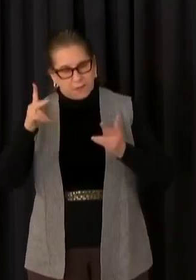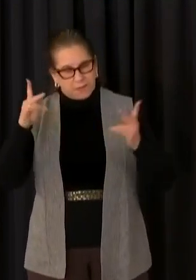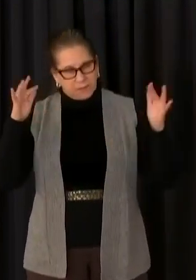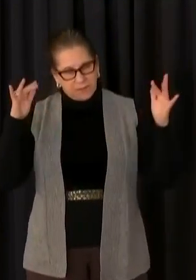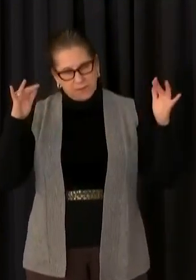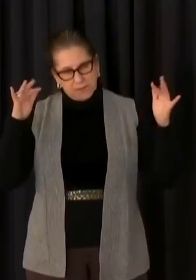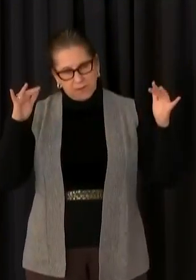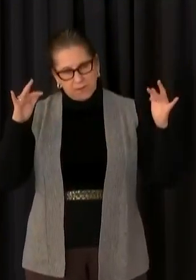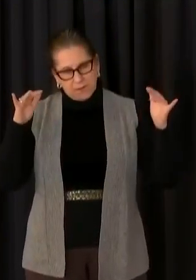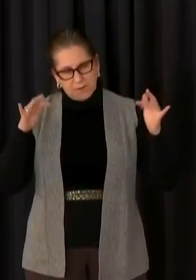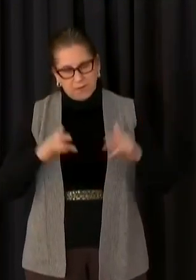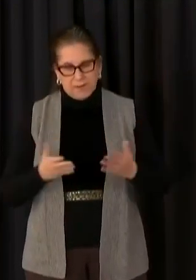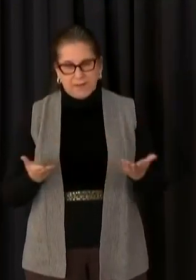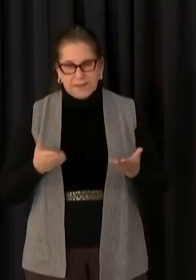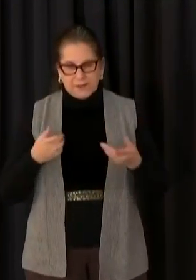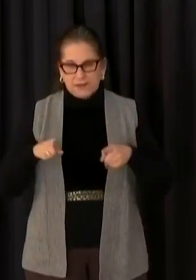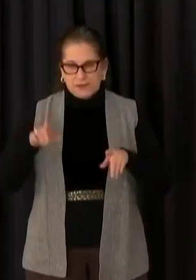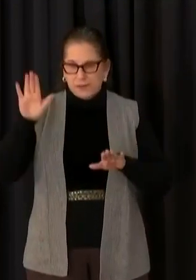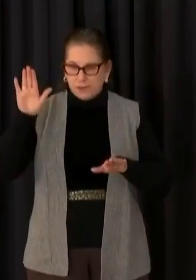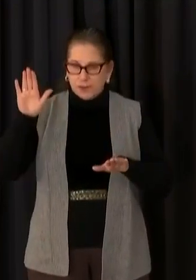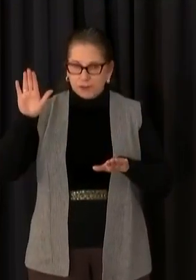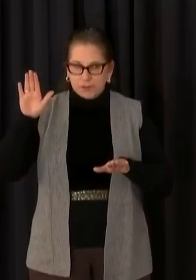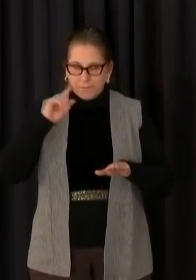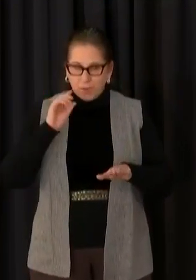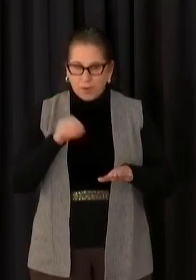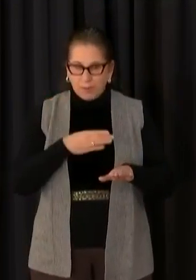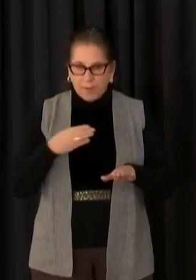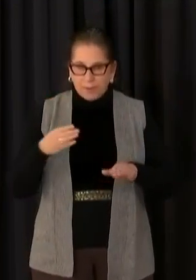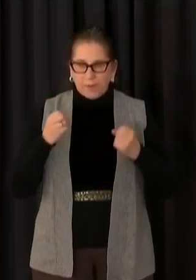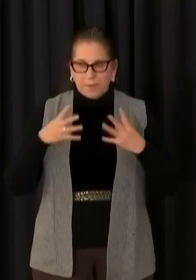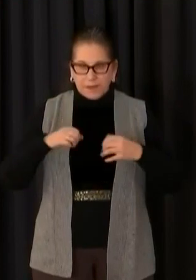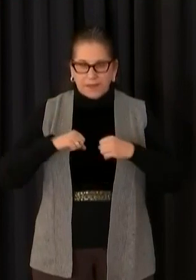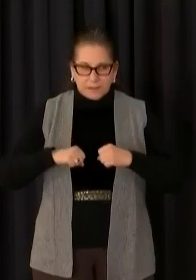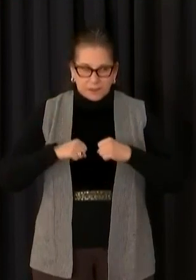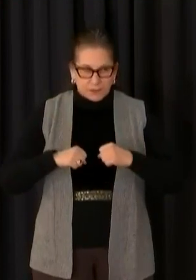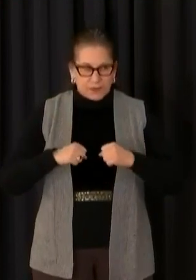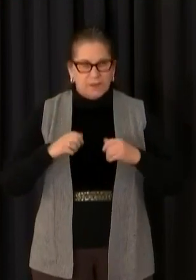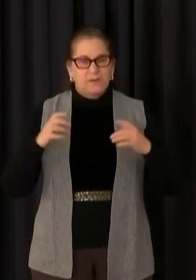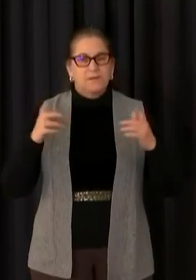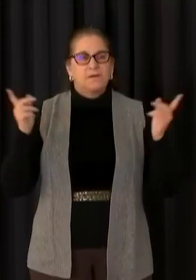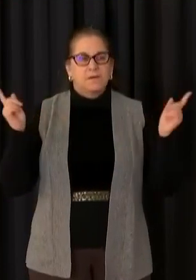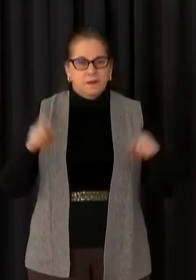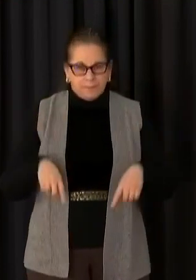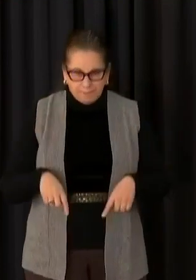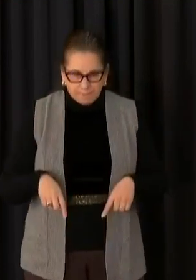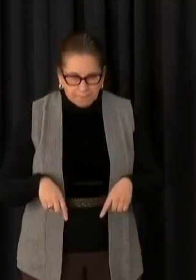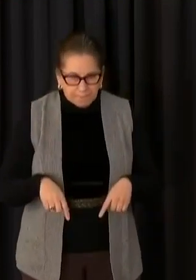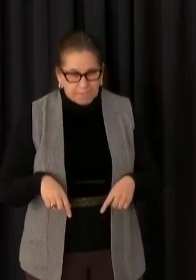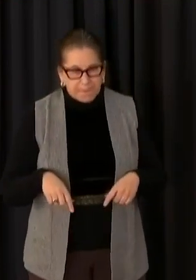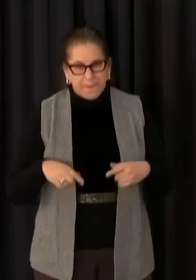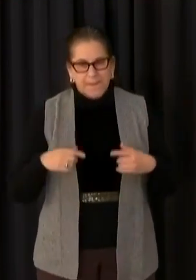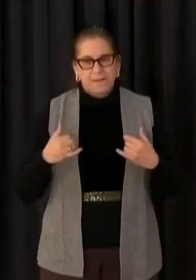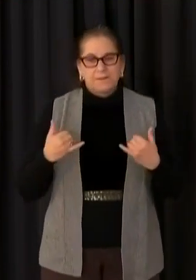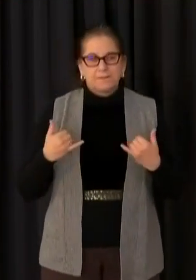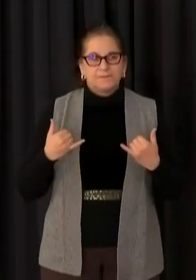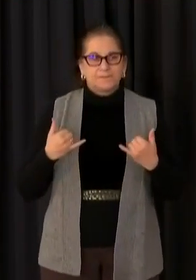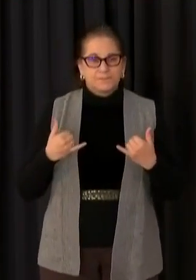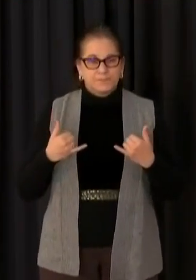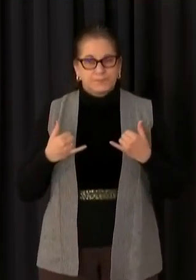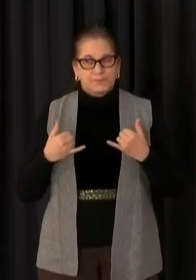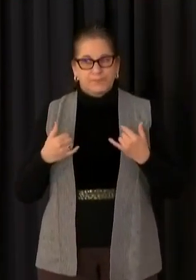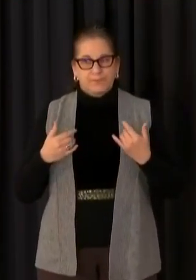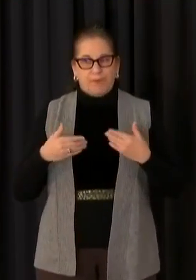was a huge public safety issue with just the sheer numbers. And I also think there was a high level of threat